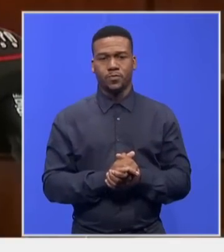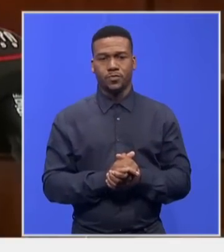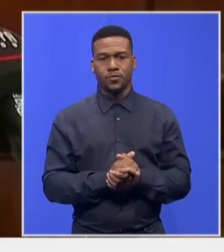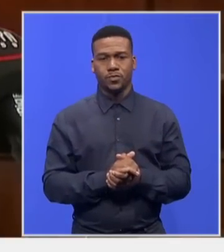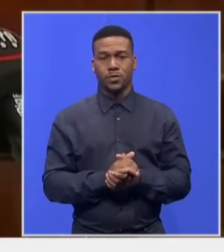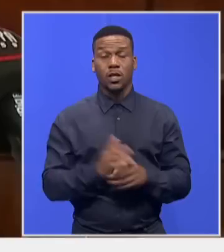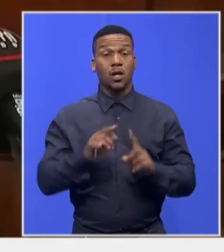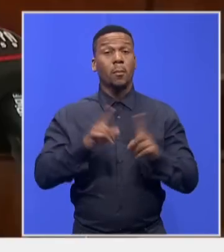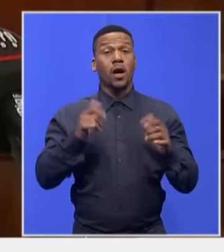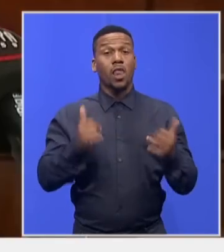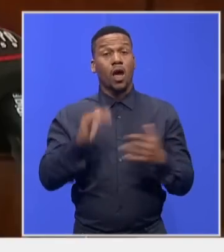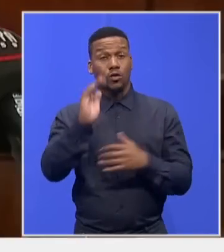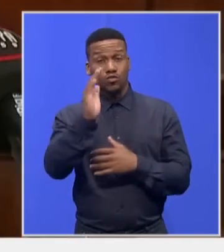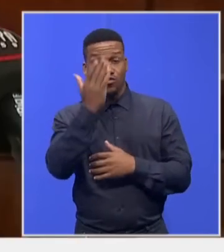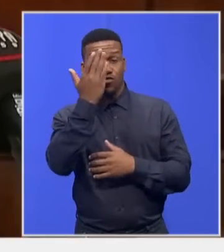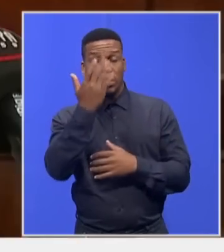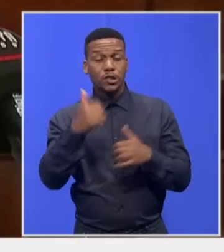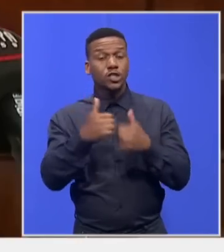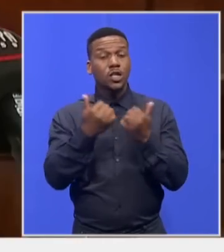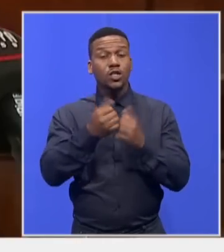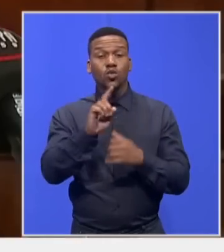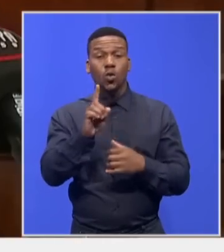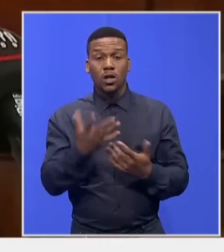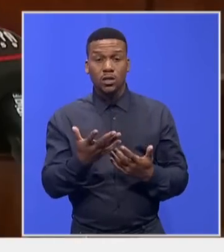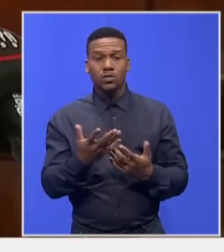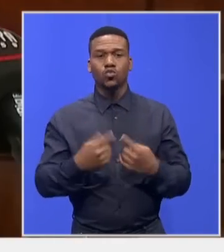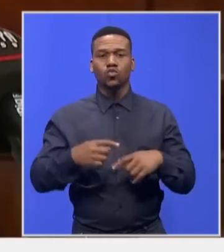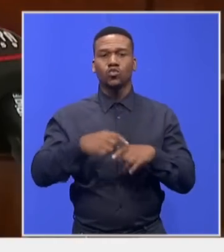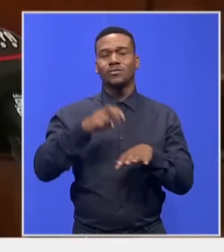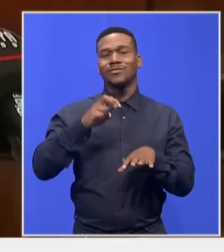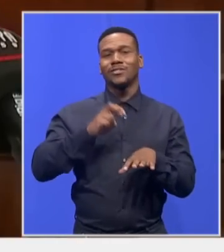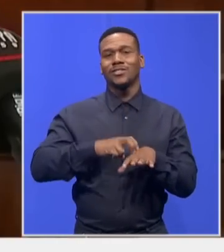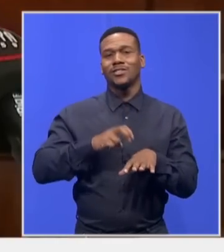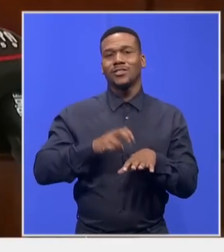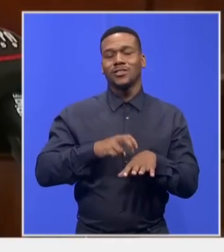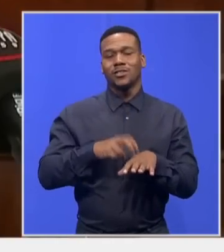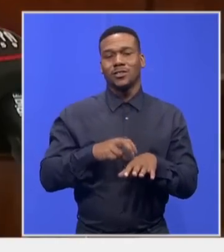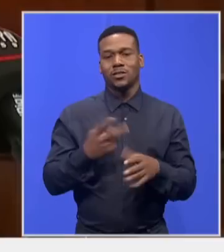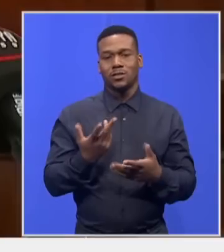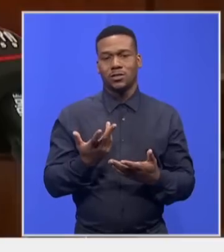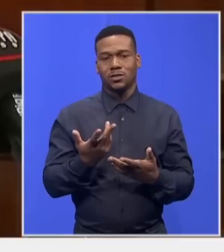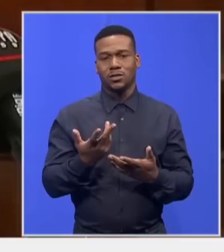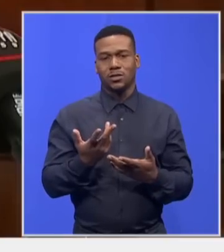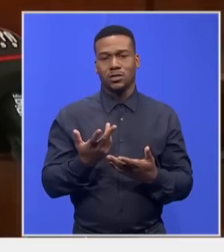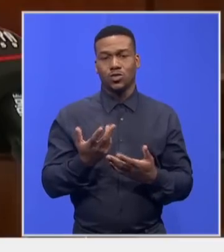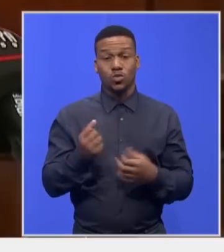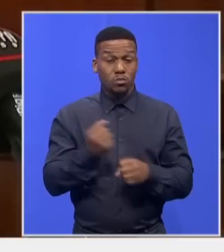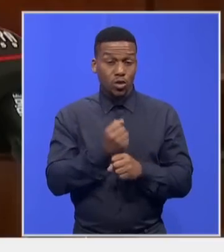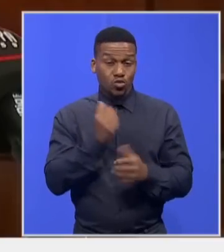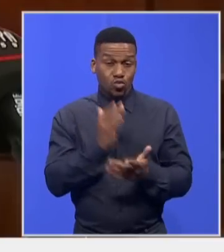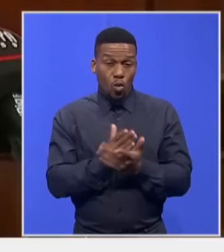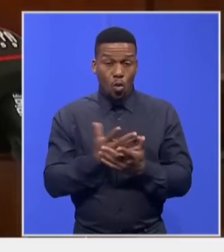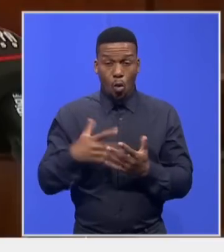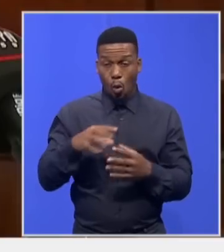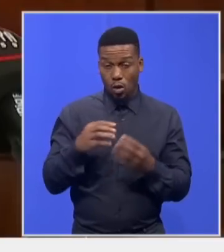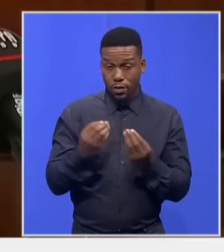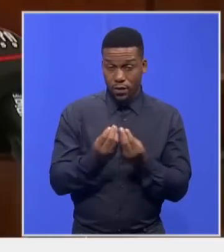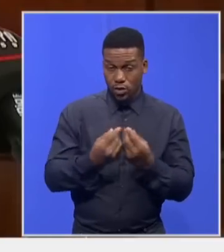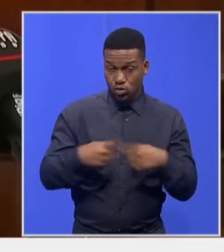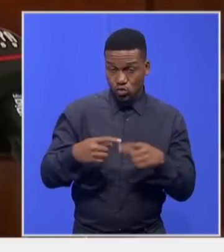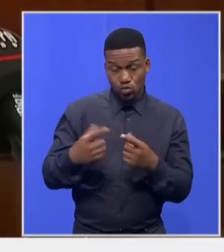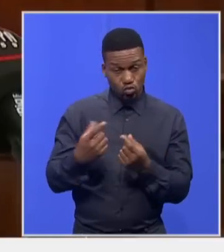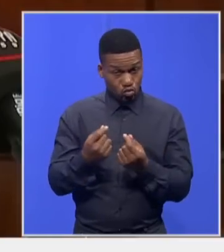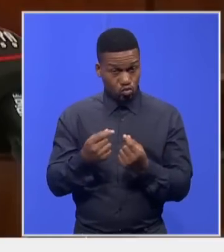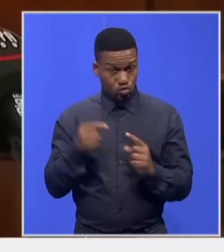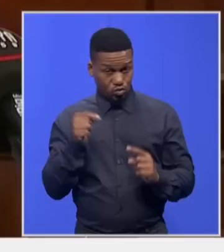confronting us is the need for us to ensure that everything that we do is in favor